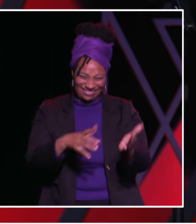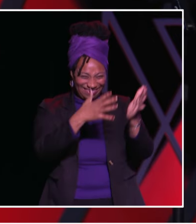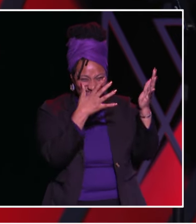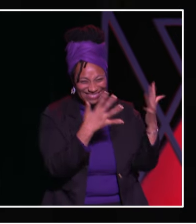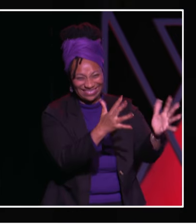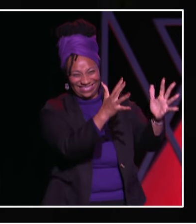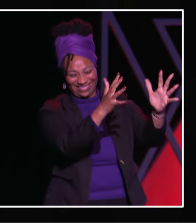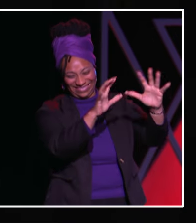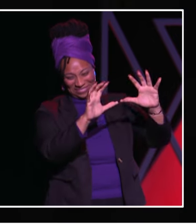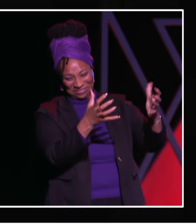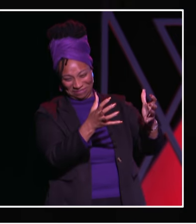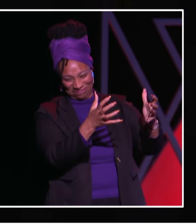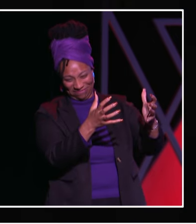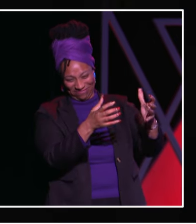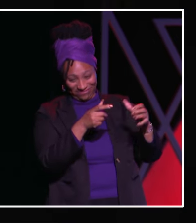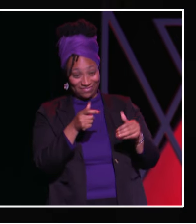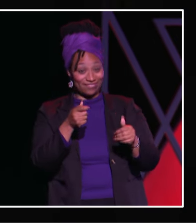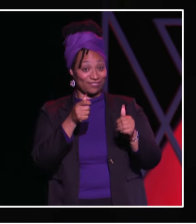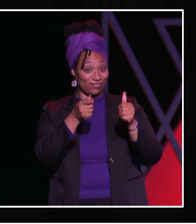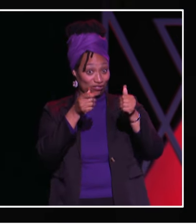applause.